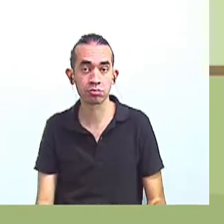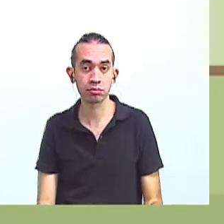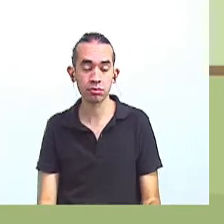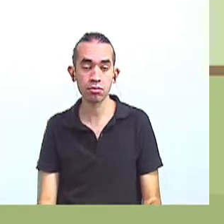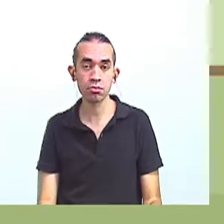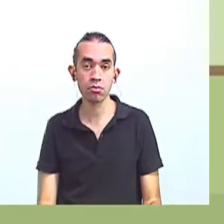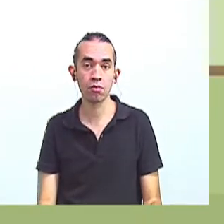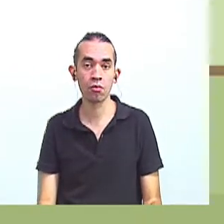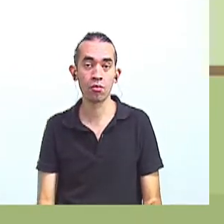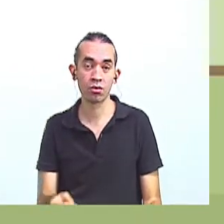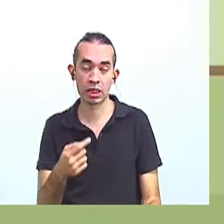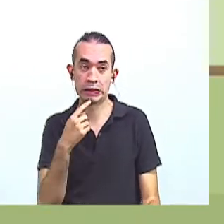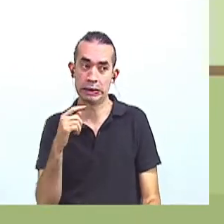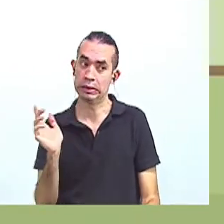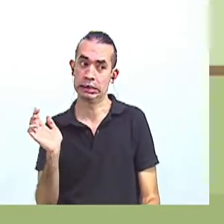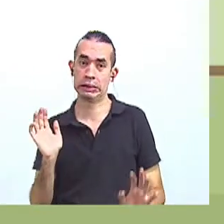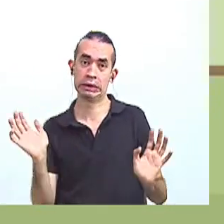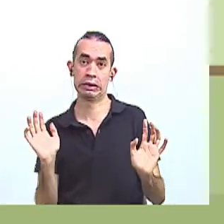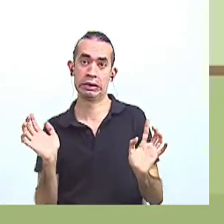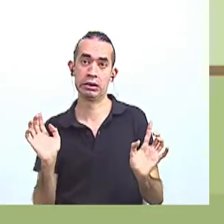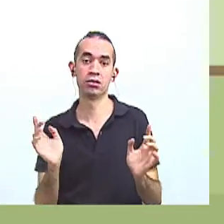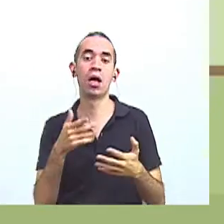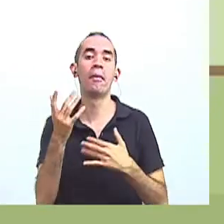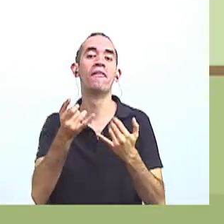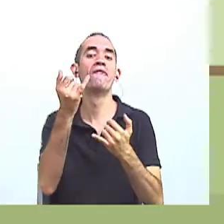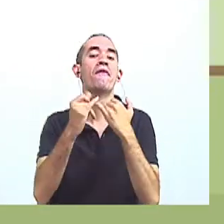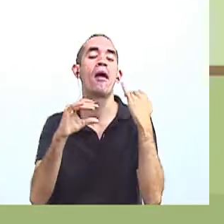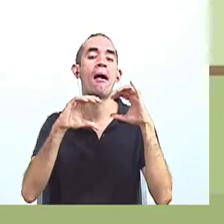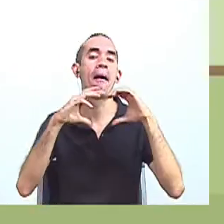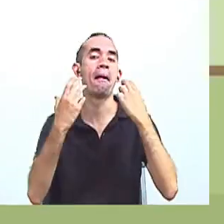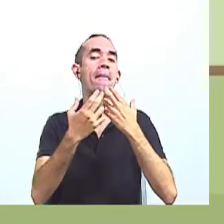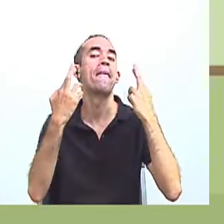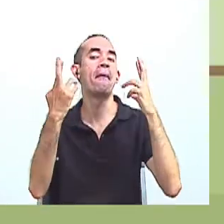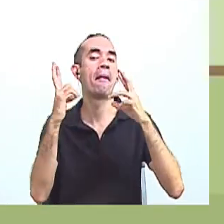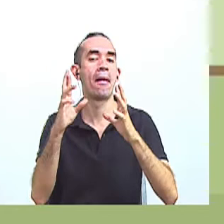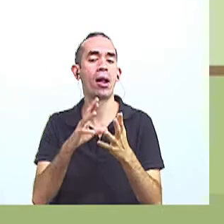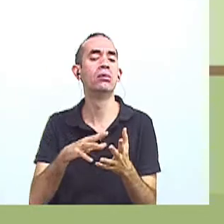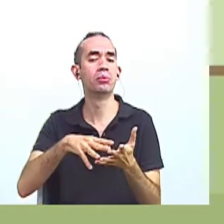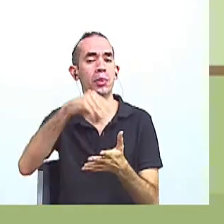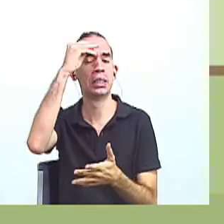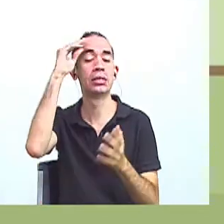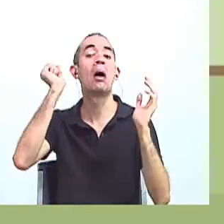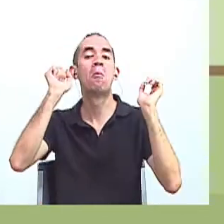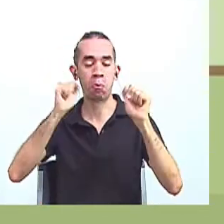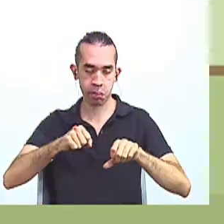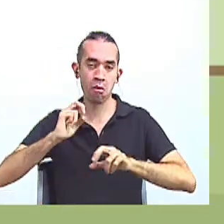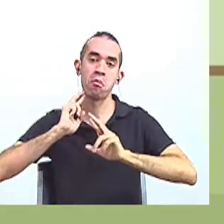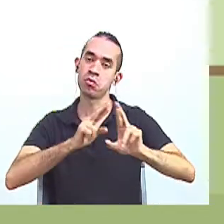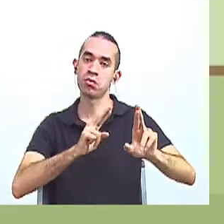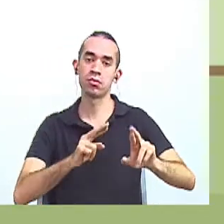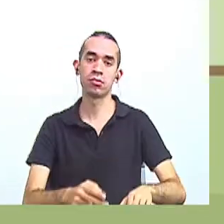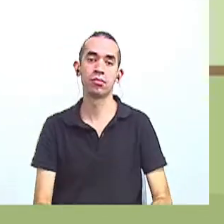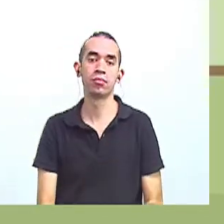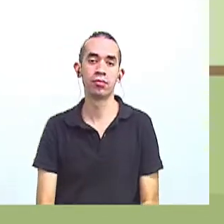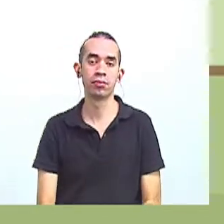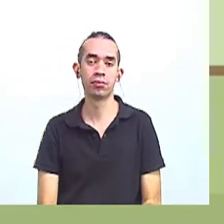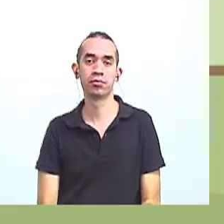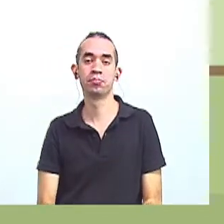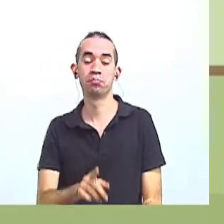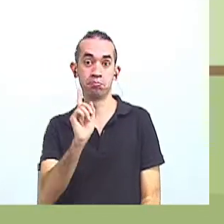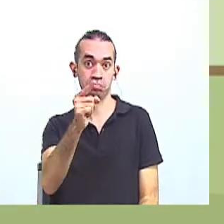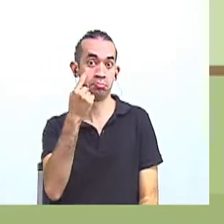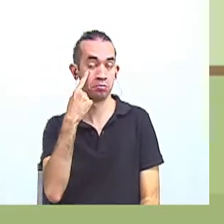this point is not, hopefully by the end of the class, you will be able to do that. Okay? So before we give our